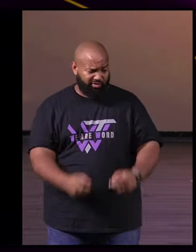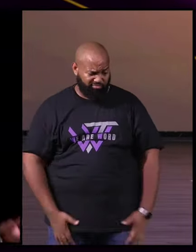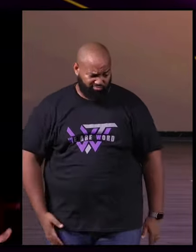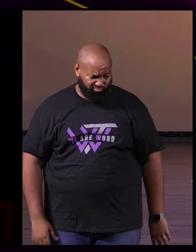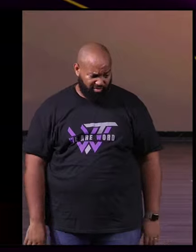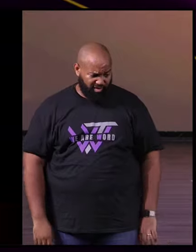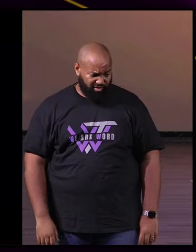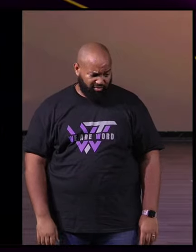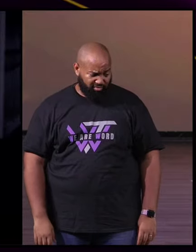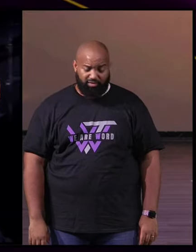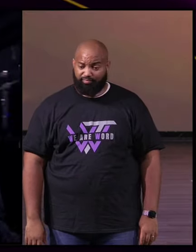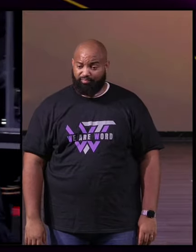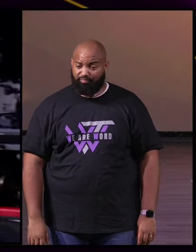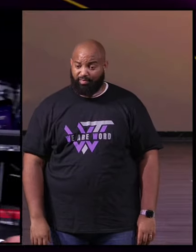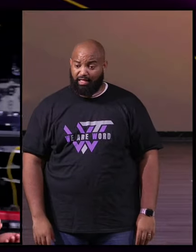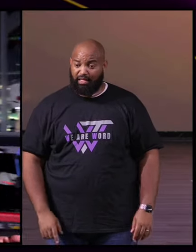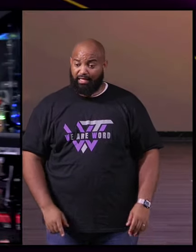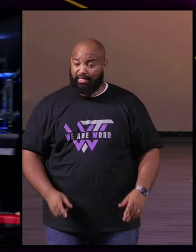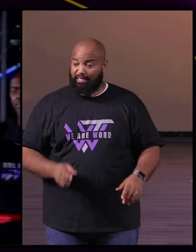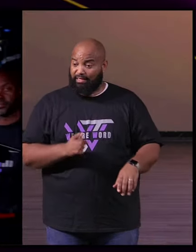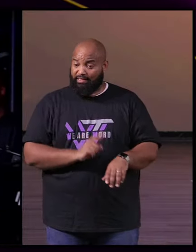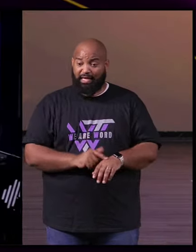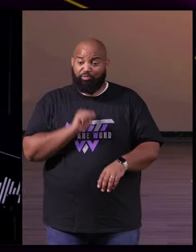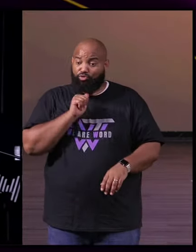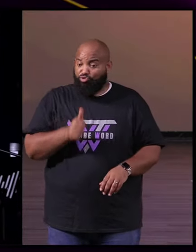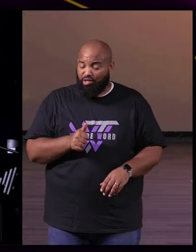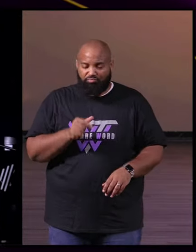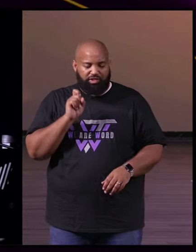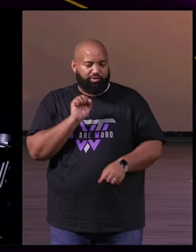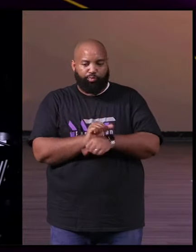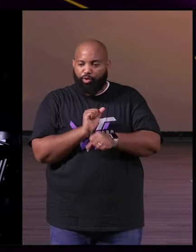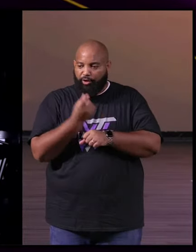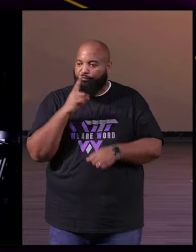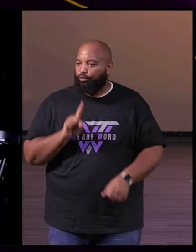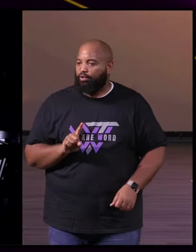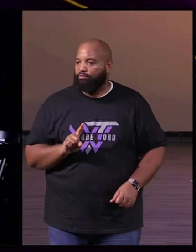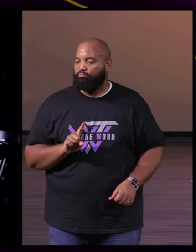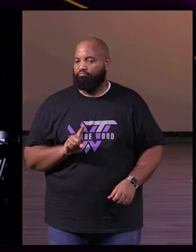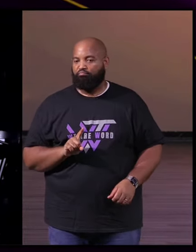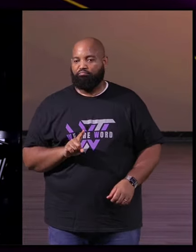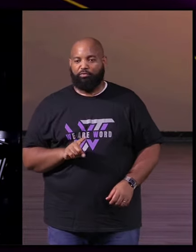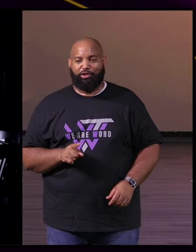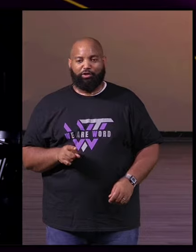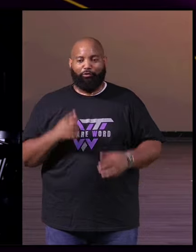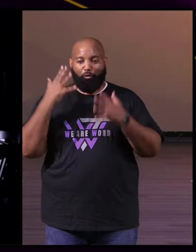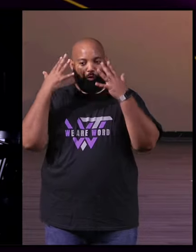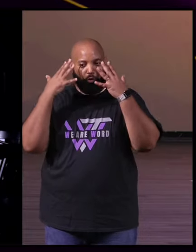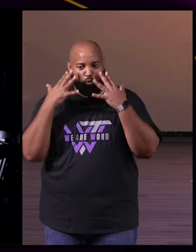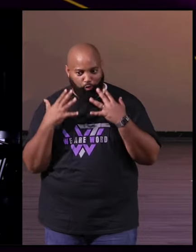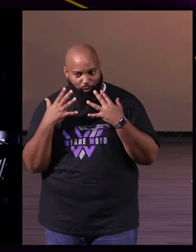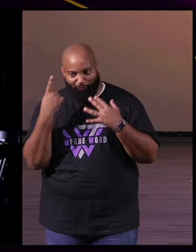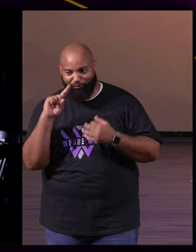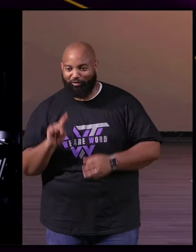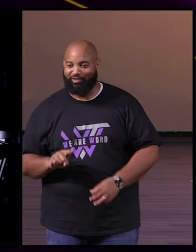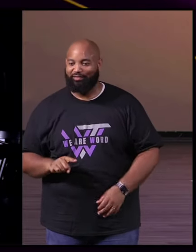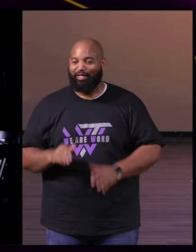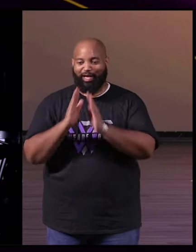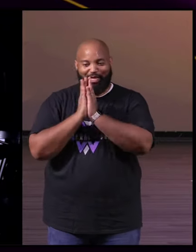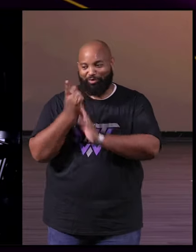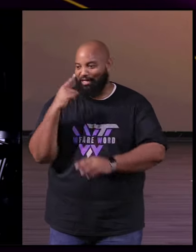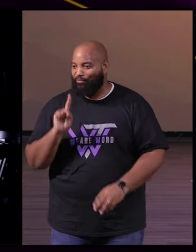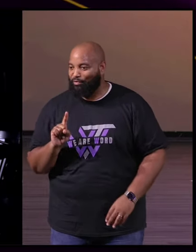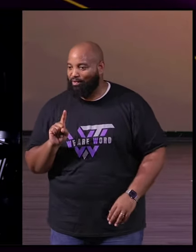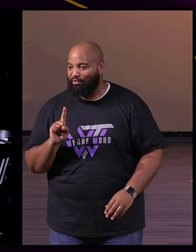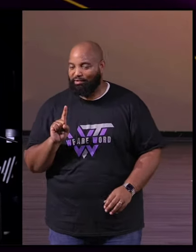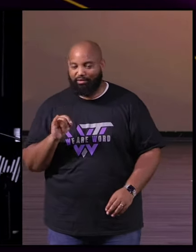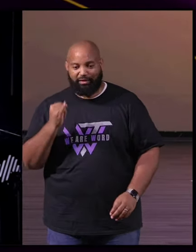the moment, if you don't have to work for it and sweat for it and pray for it, if